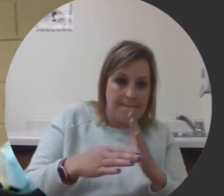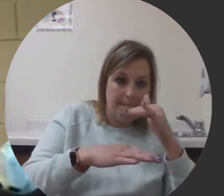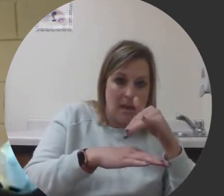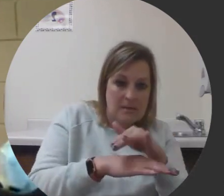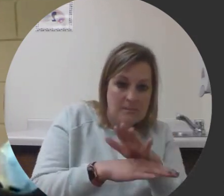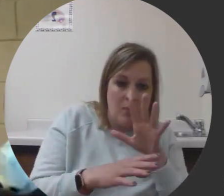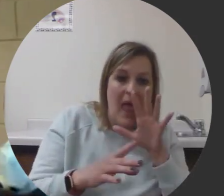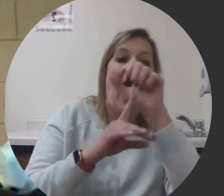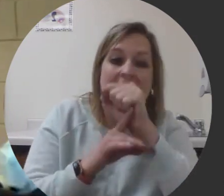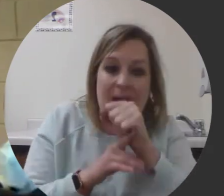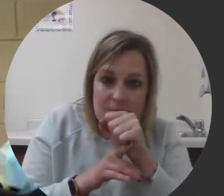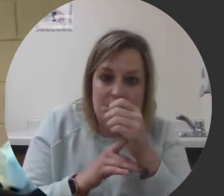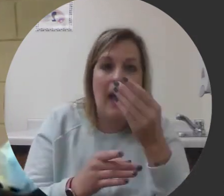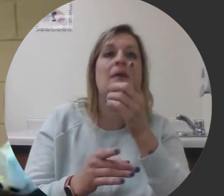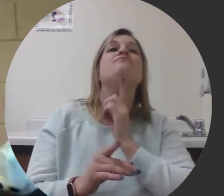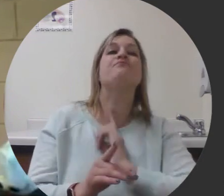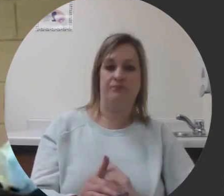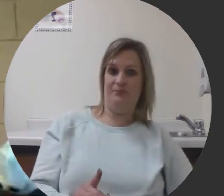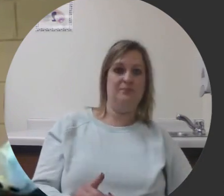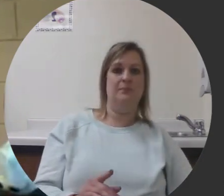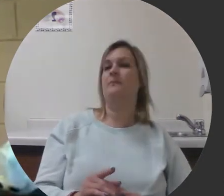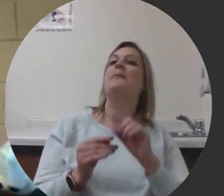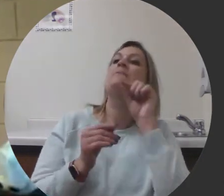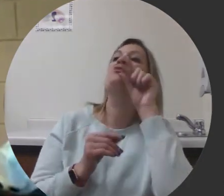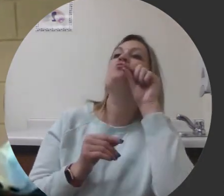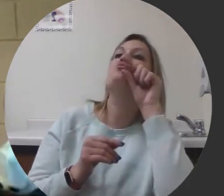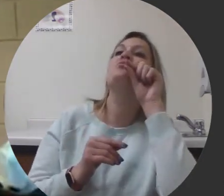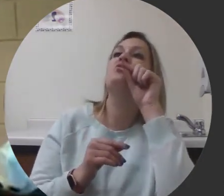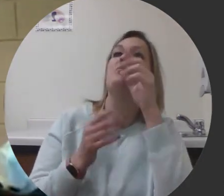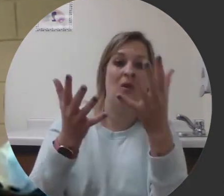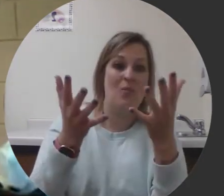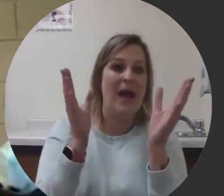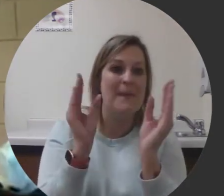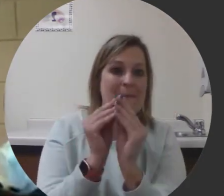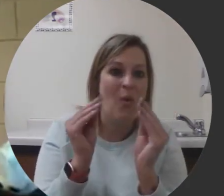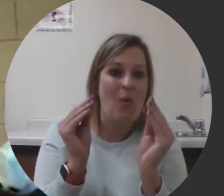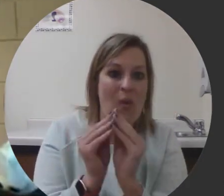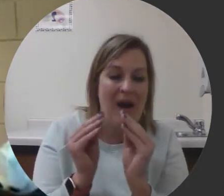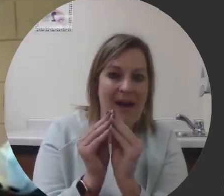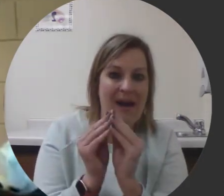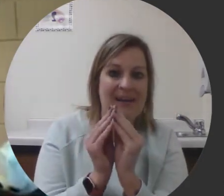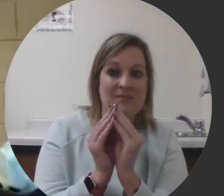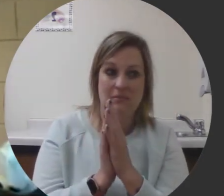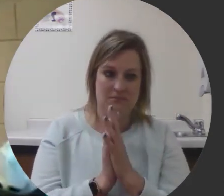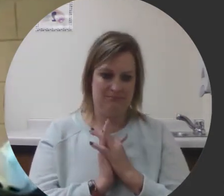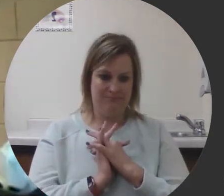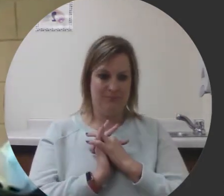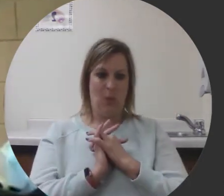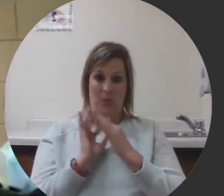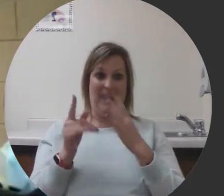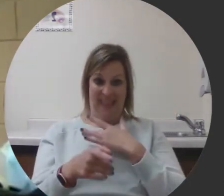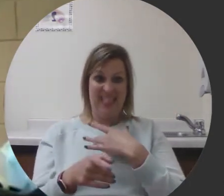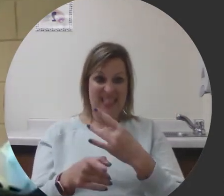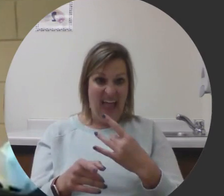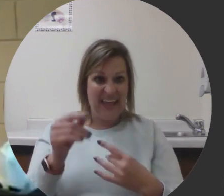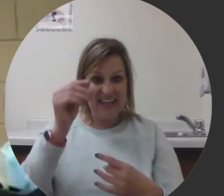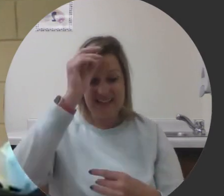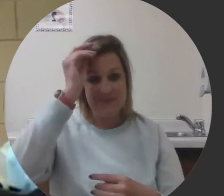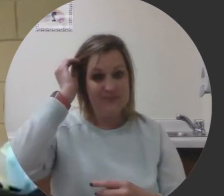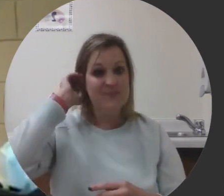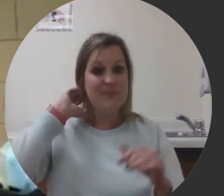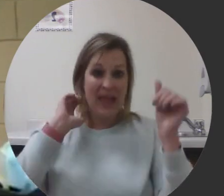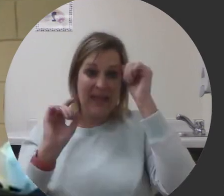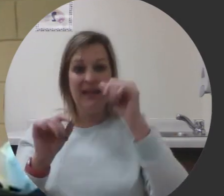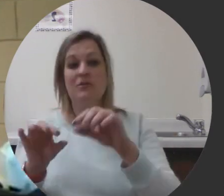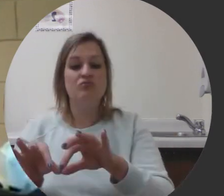animal snapped it up and gulped it down and chirruped loudly for more. It likes it, said Angus dolefully. He broke off another piece